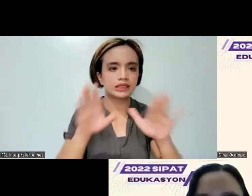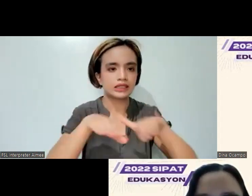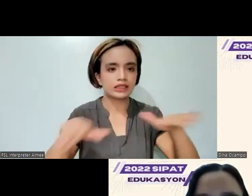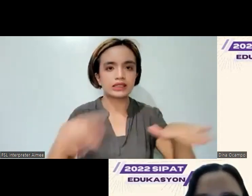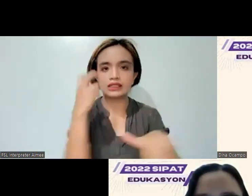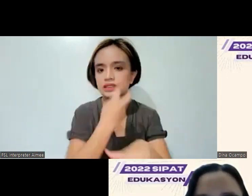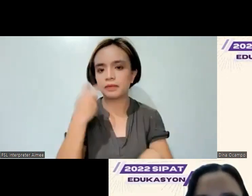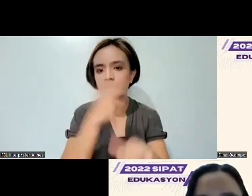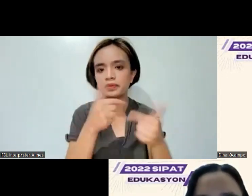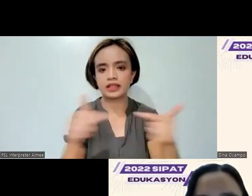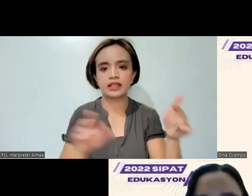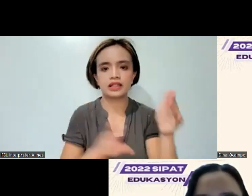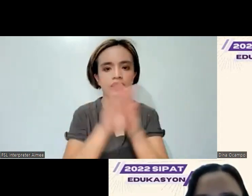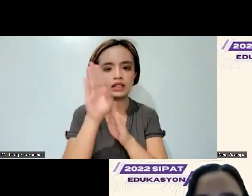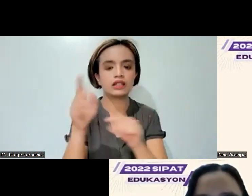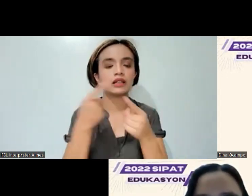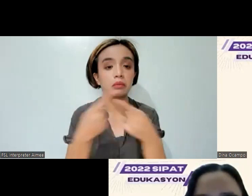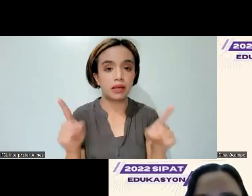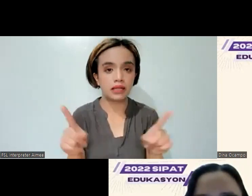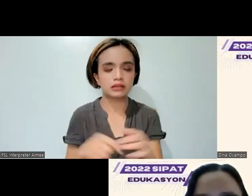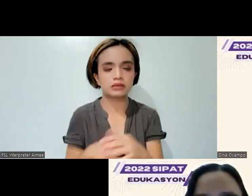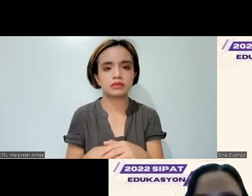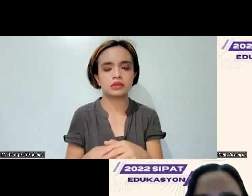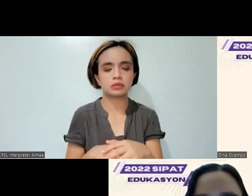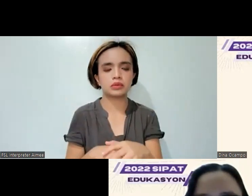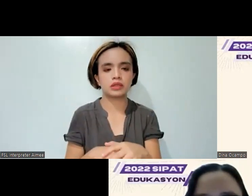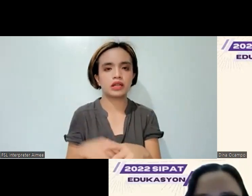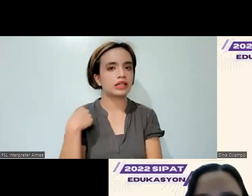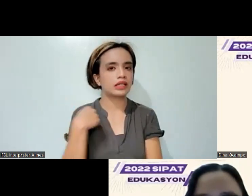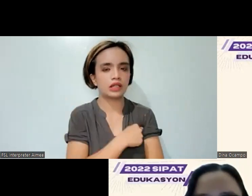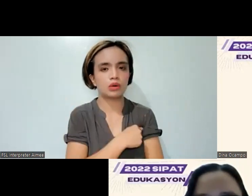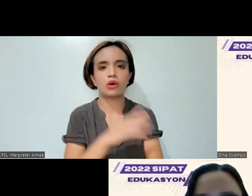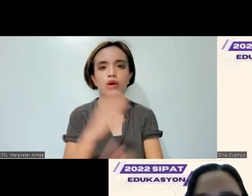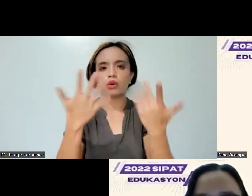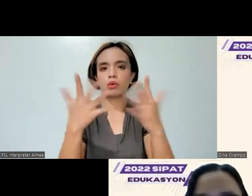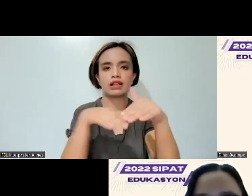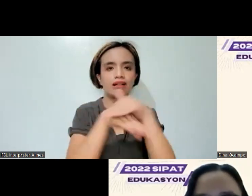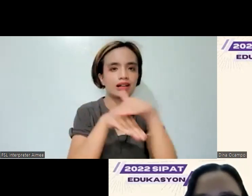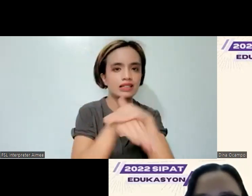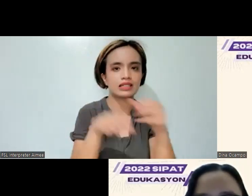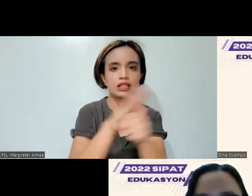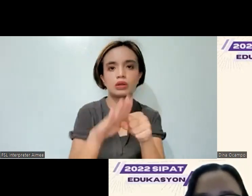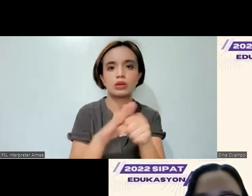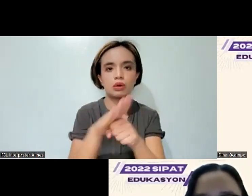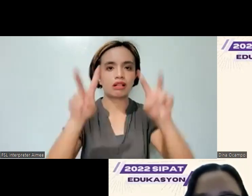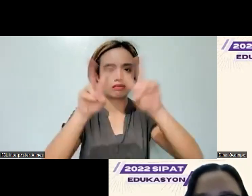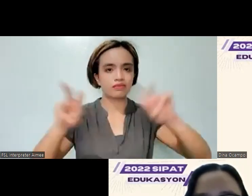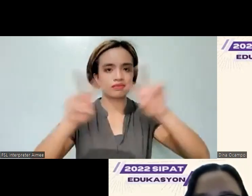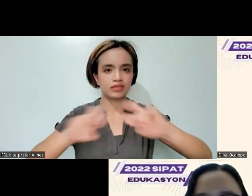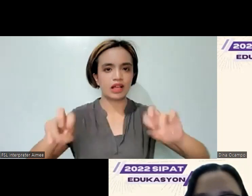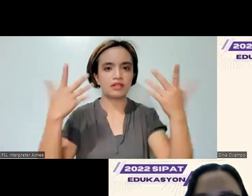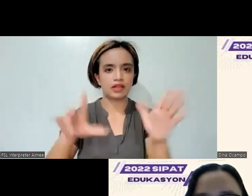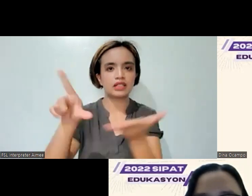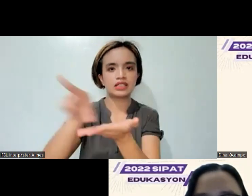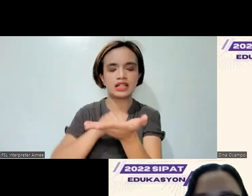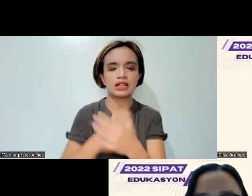language development, but it's possible that we just don't have access to local studies that have been produced.